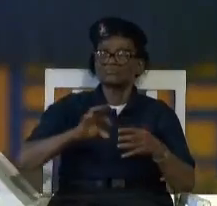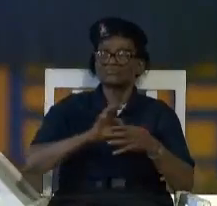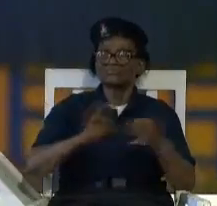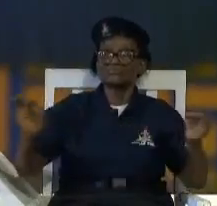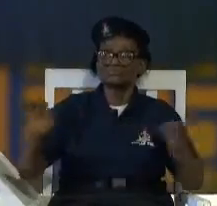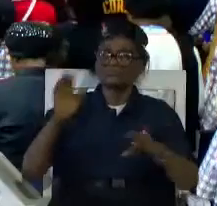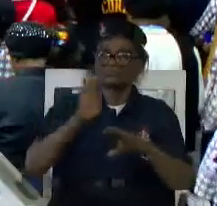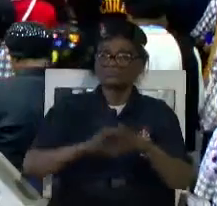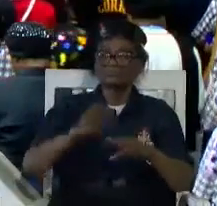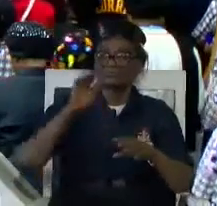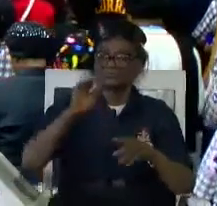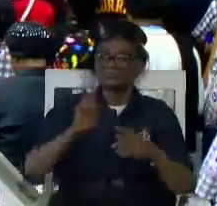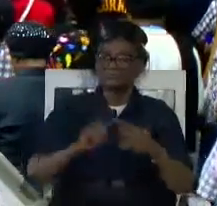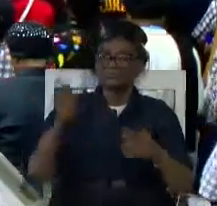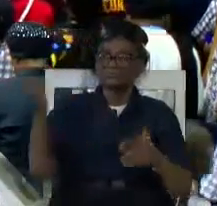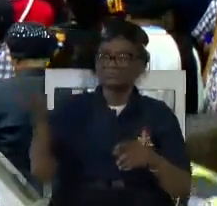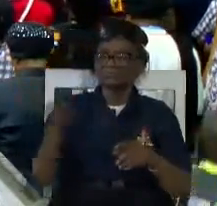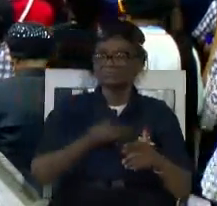us.